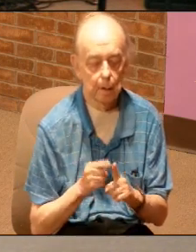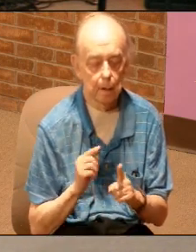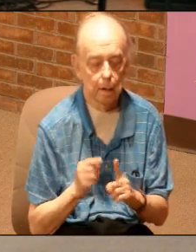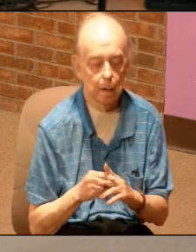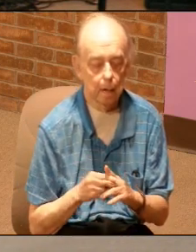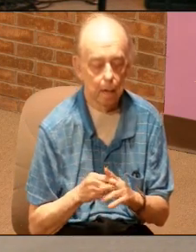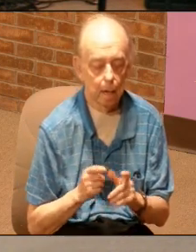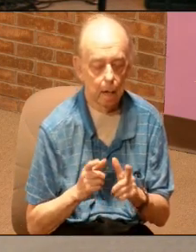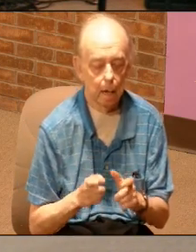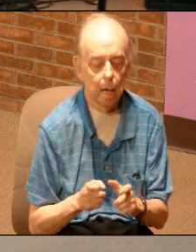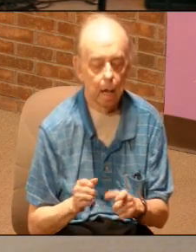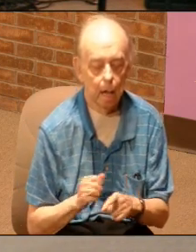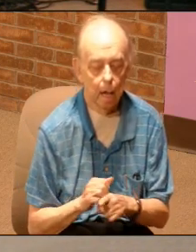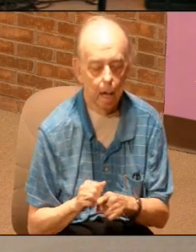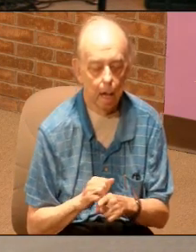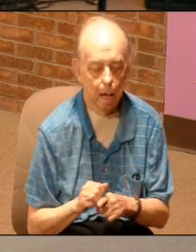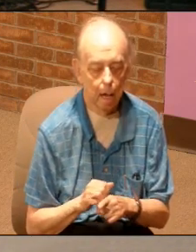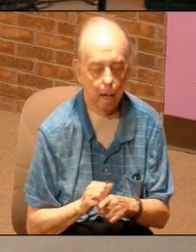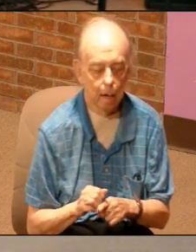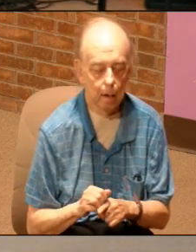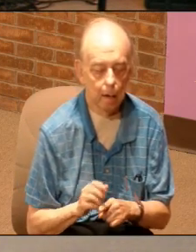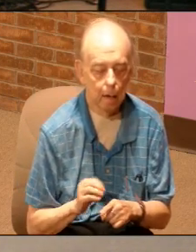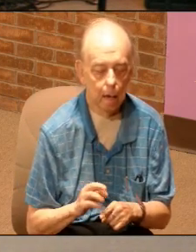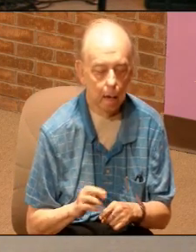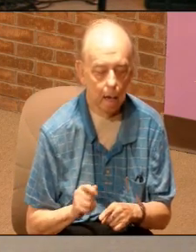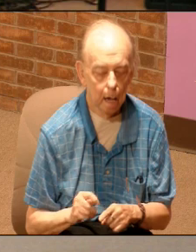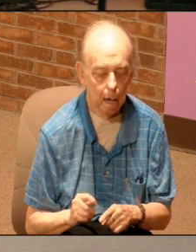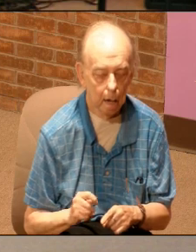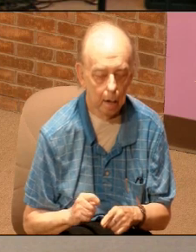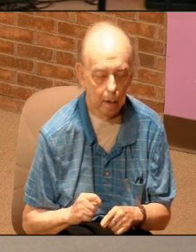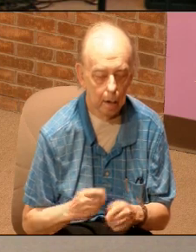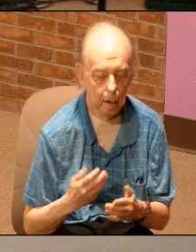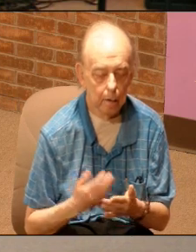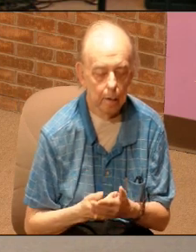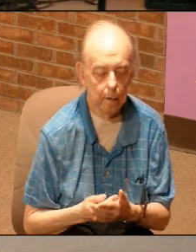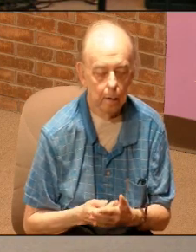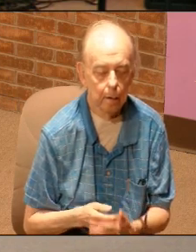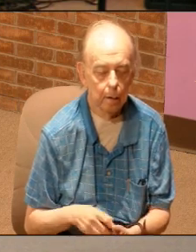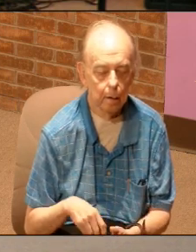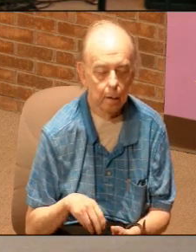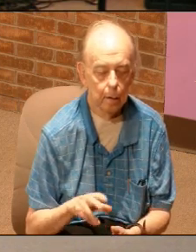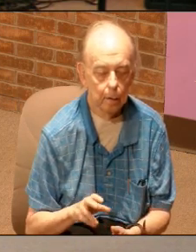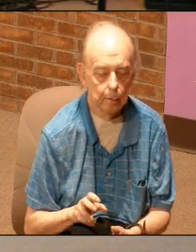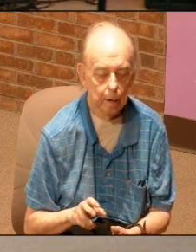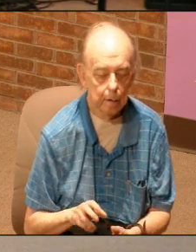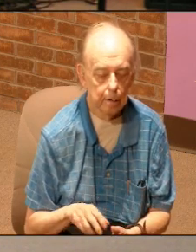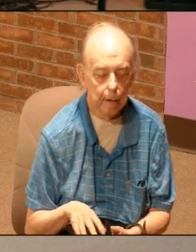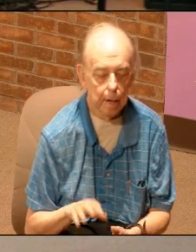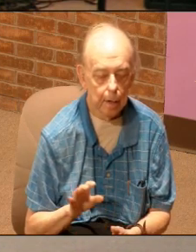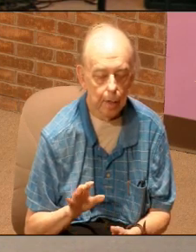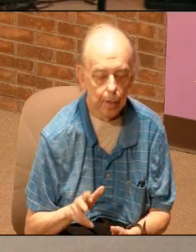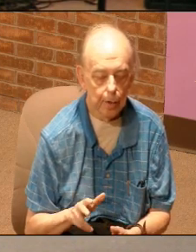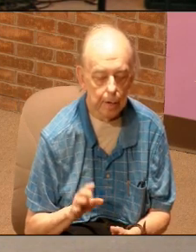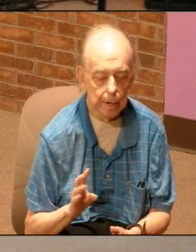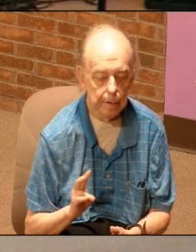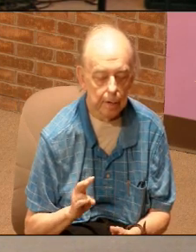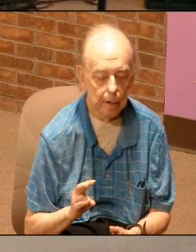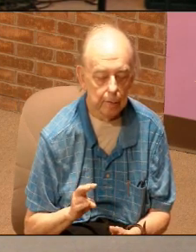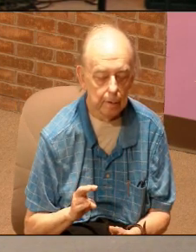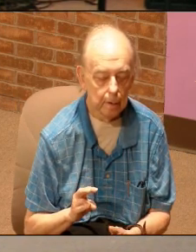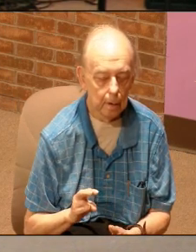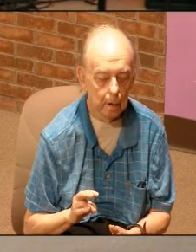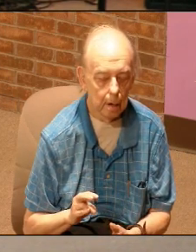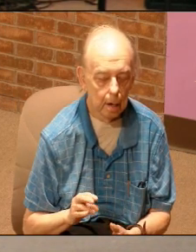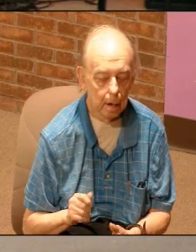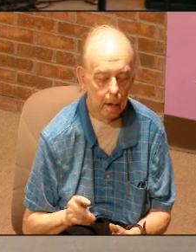start running and practicing for this marathon when I reach 337 pounds. But somehow